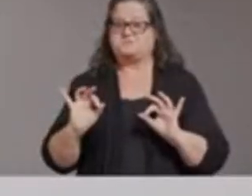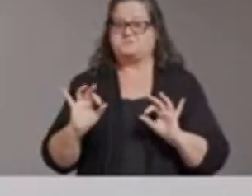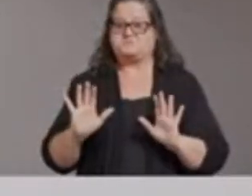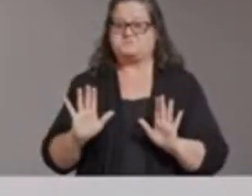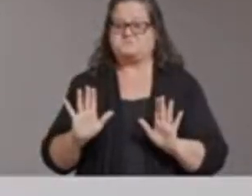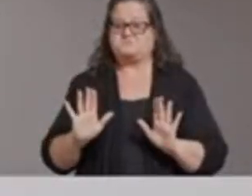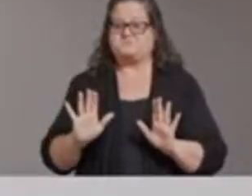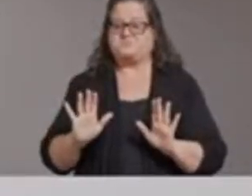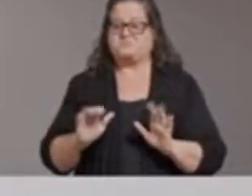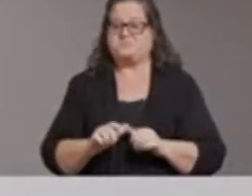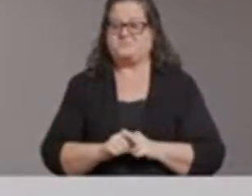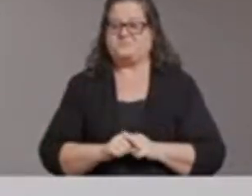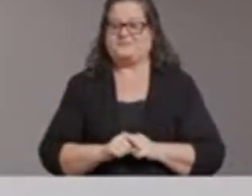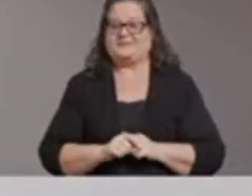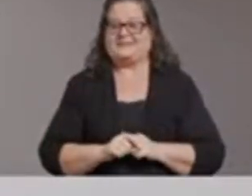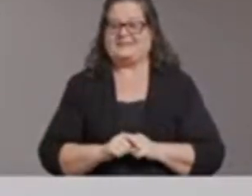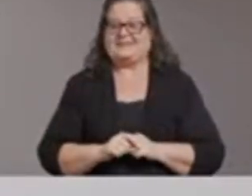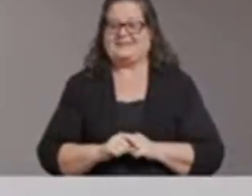Oh, goodness.